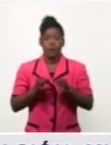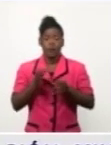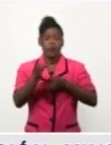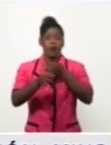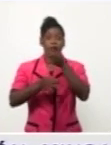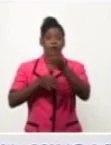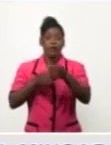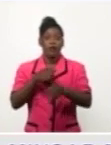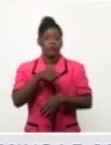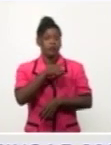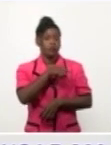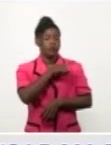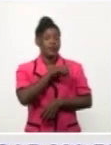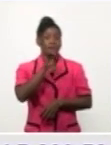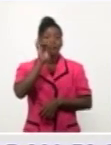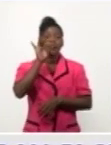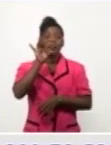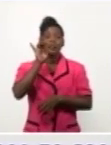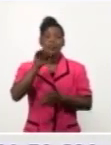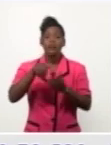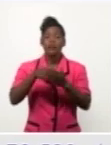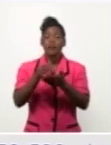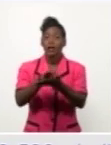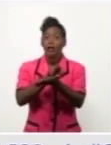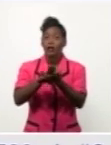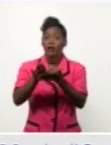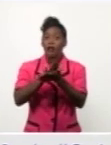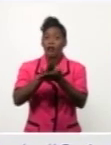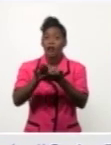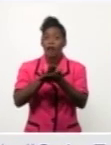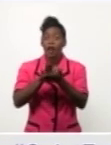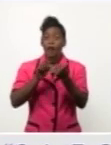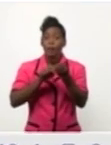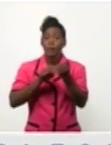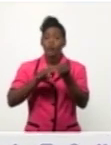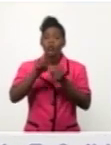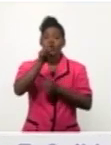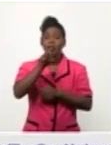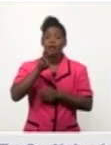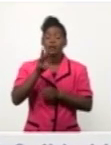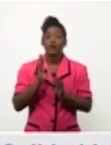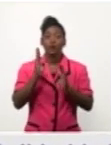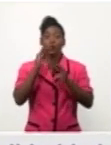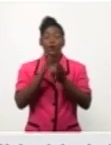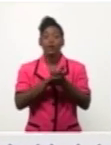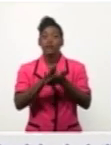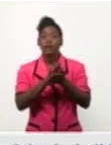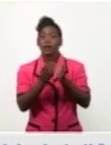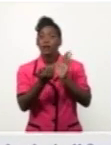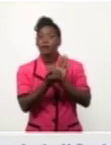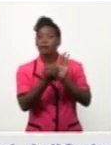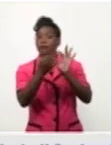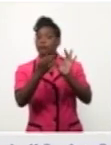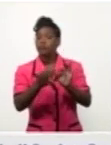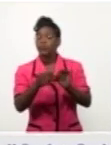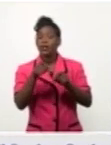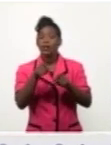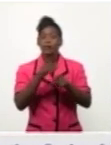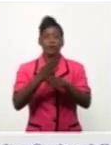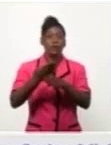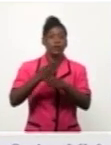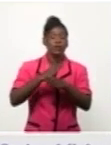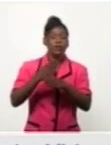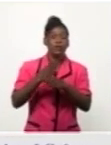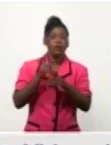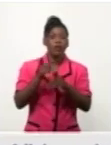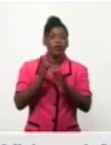it clear that to talk here, to say that it has been over 15 days that these 13